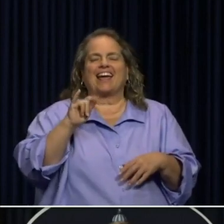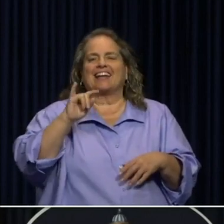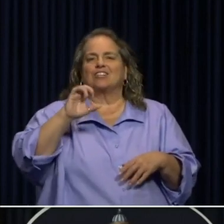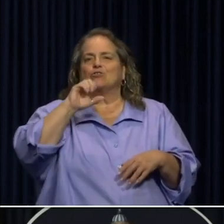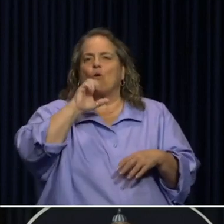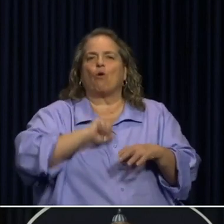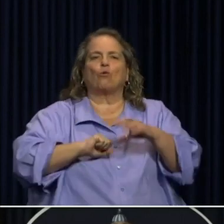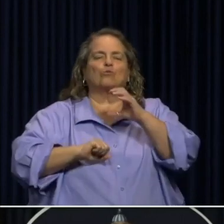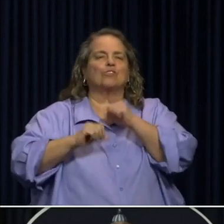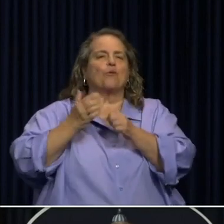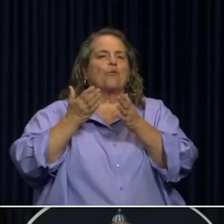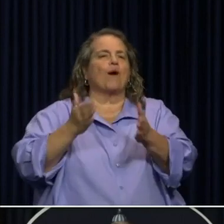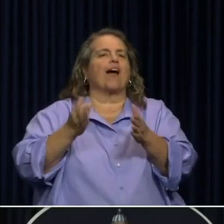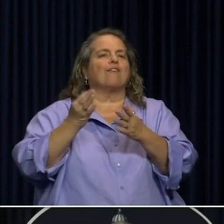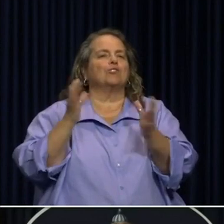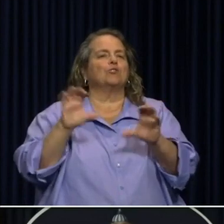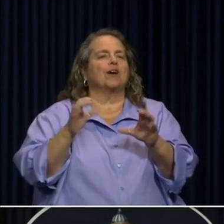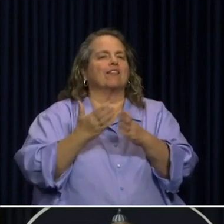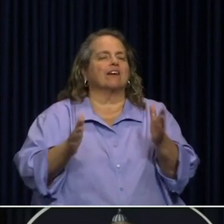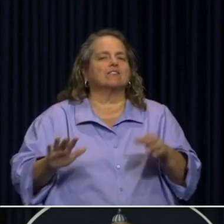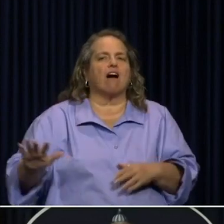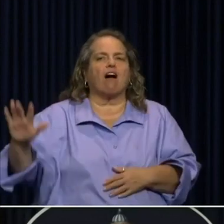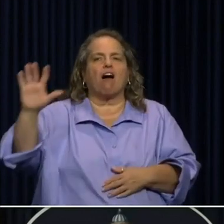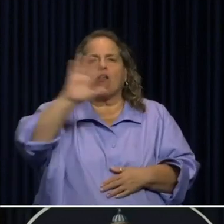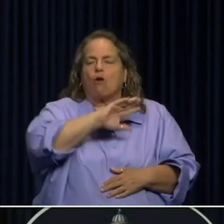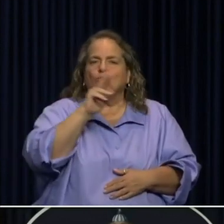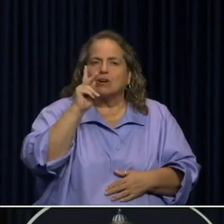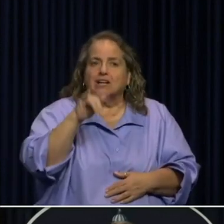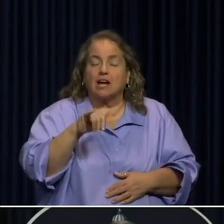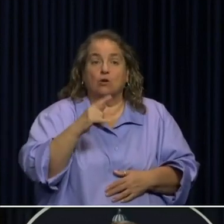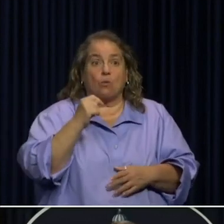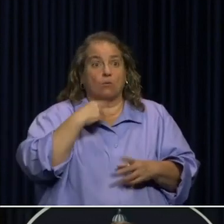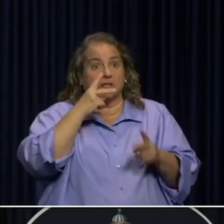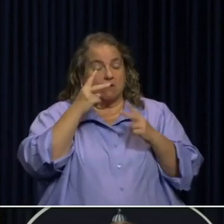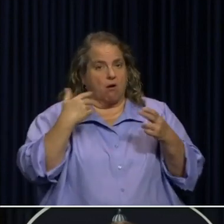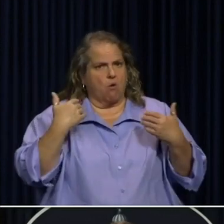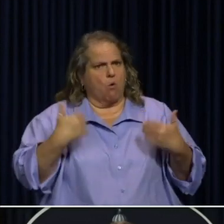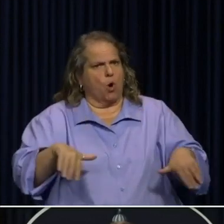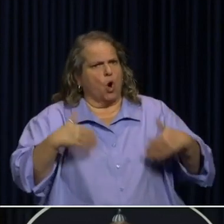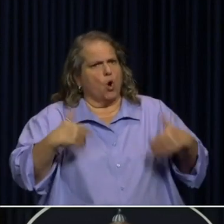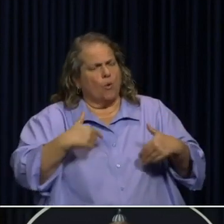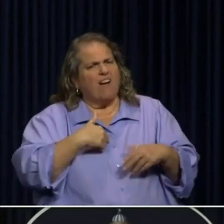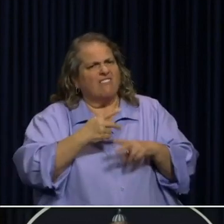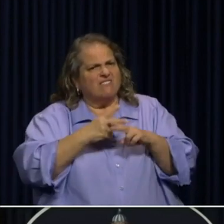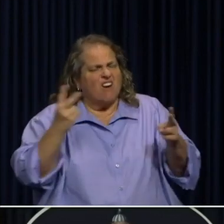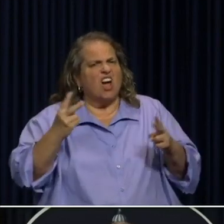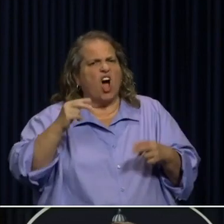seeing all over Kentucky. And what we are seeing is we are artistic people.